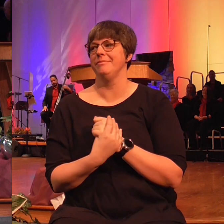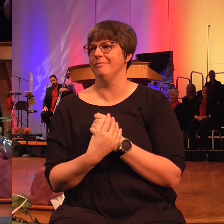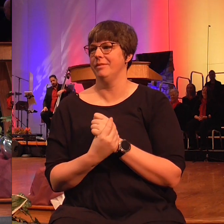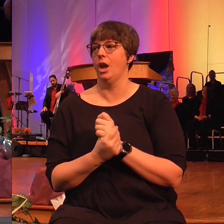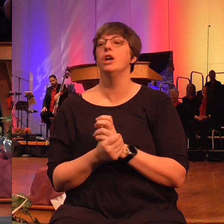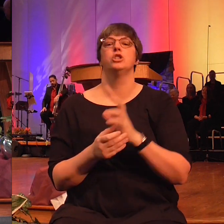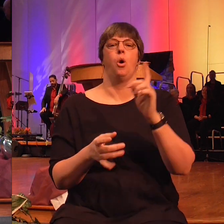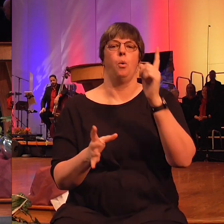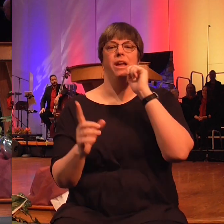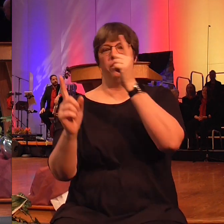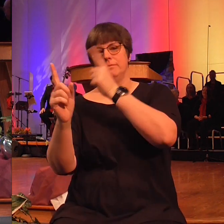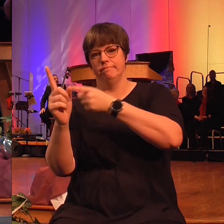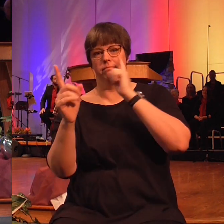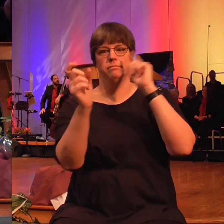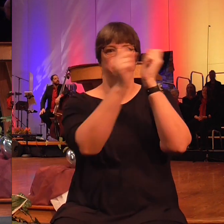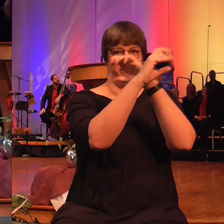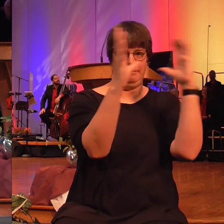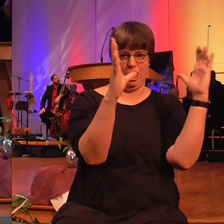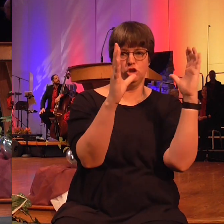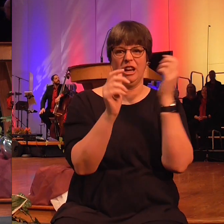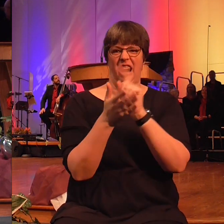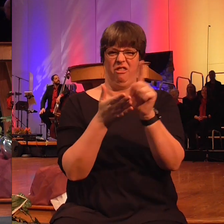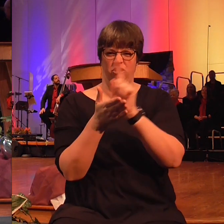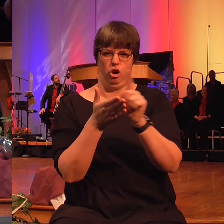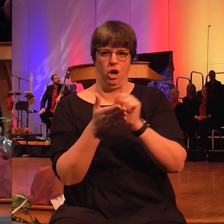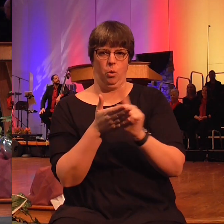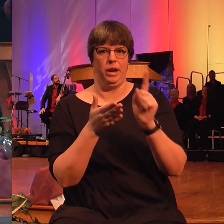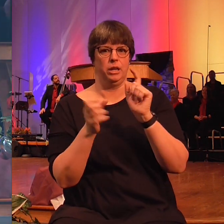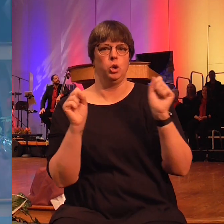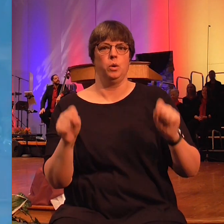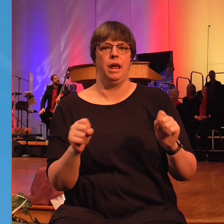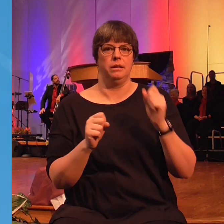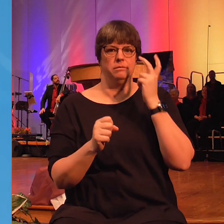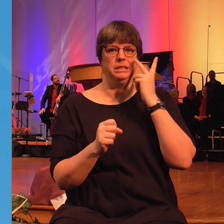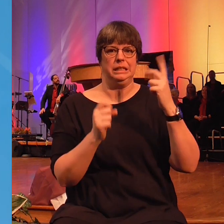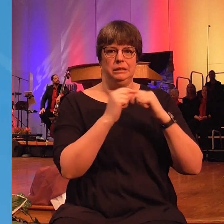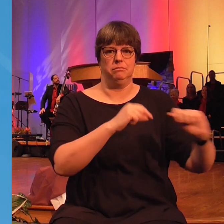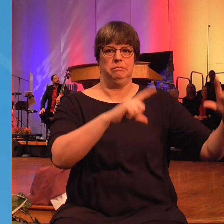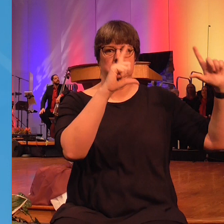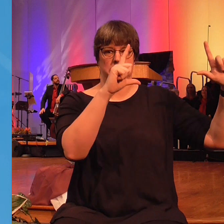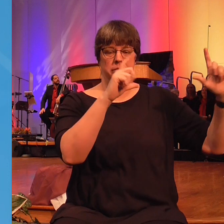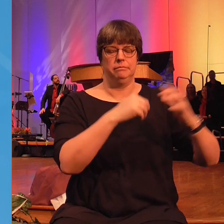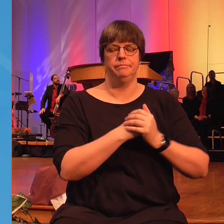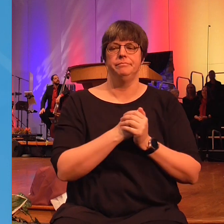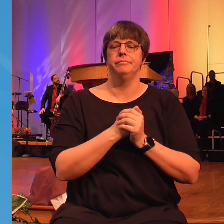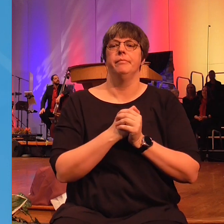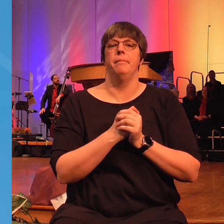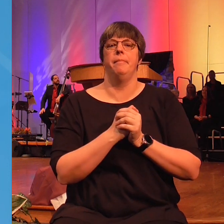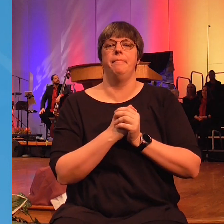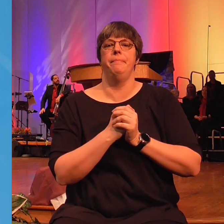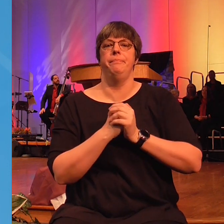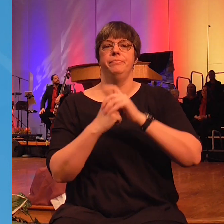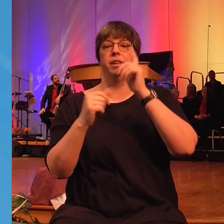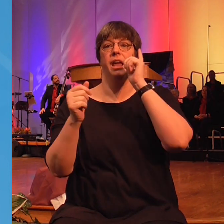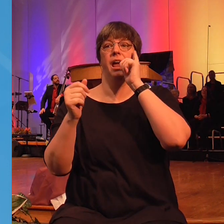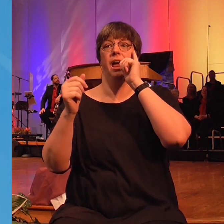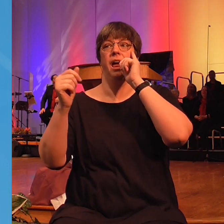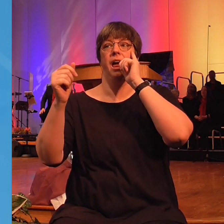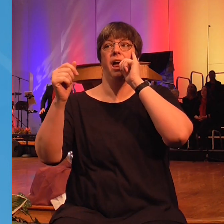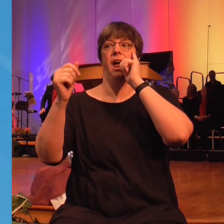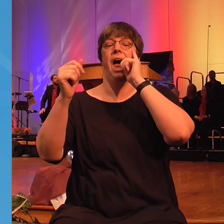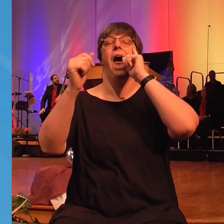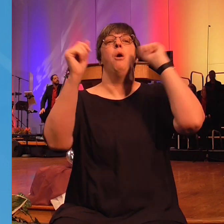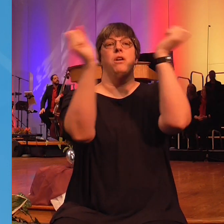And we love to recite our vision and mission each week here at Mile High Church. It's coming up on the screens if you want to say it along with me. It goes like this: our vision,